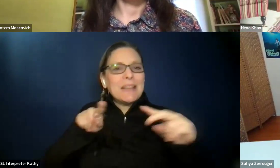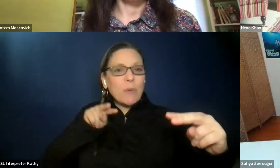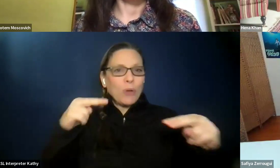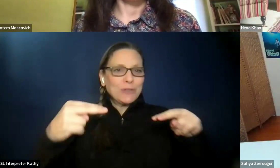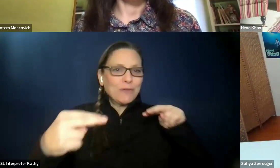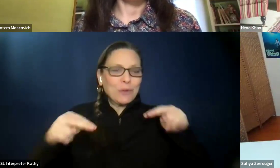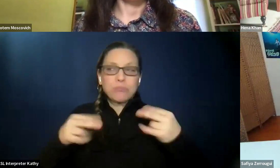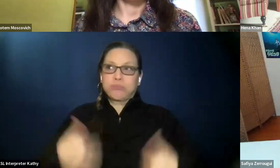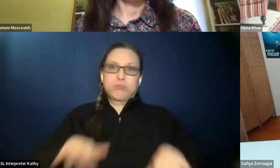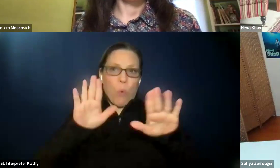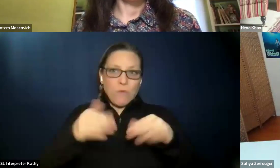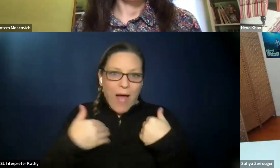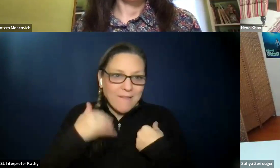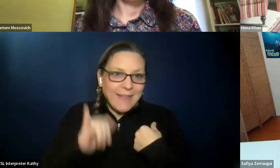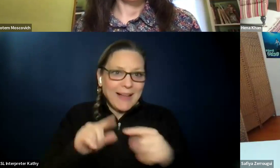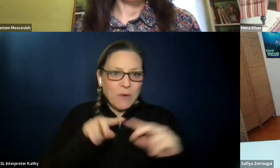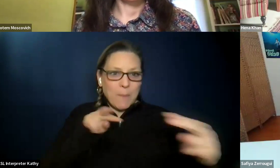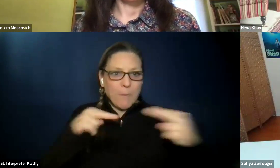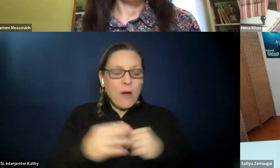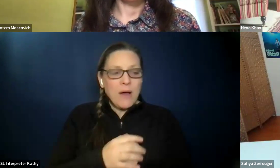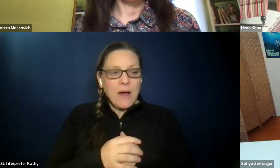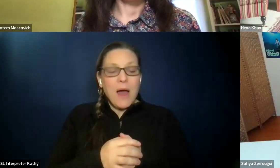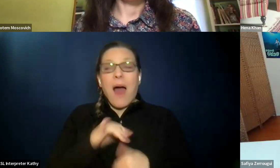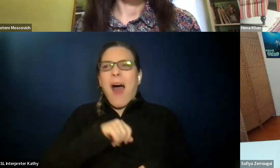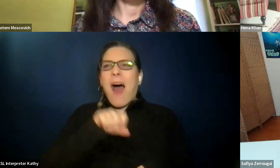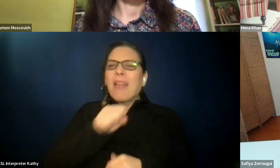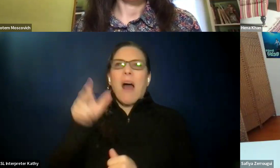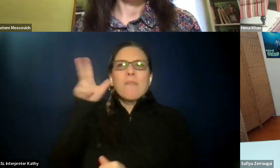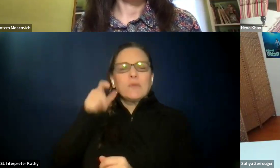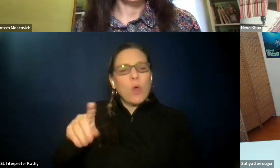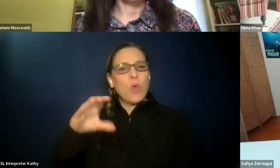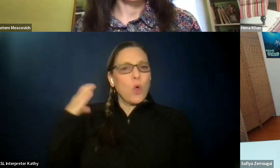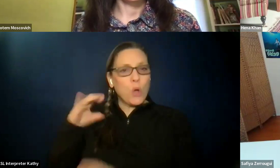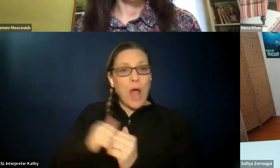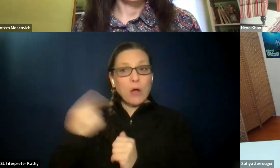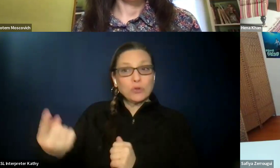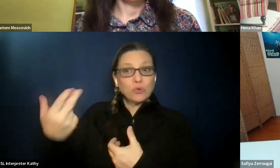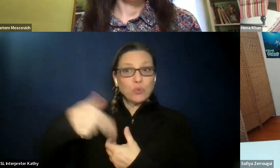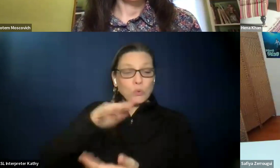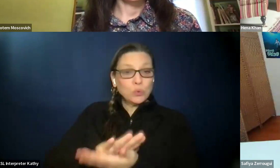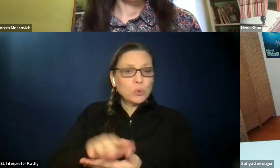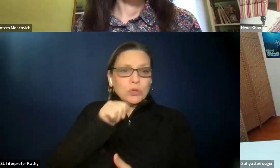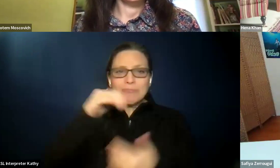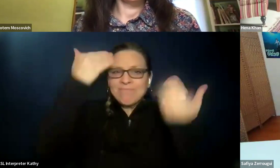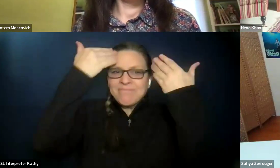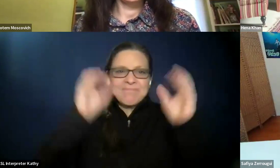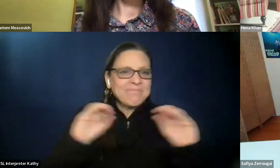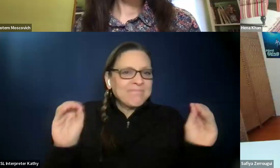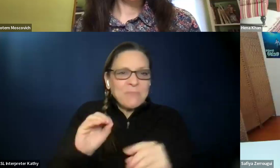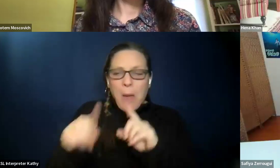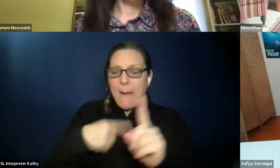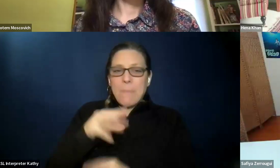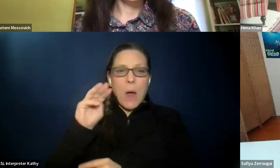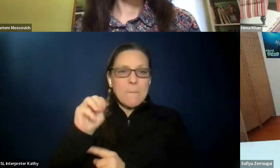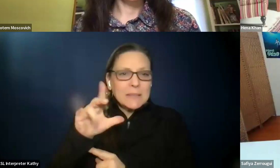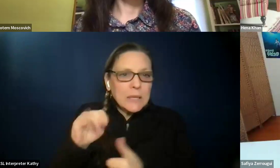get. And I really loved hearing about the coach and how she came to the school not knowing Muslims or Islam, but with a really